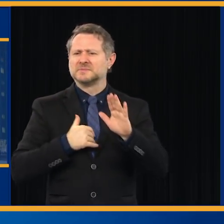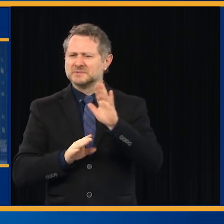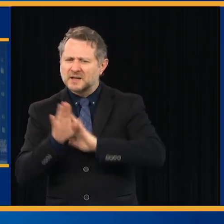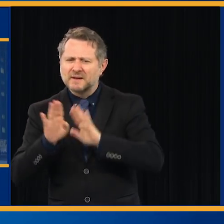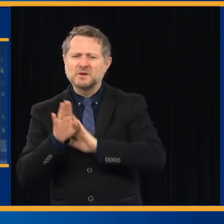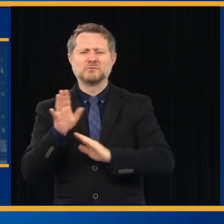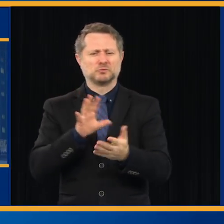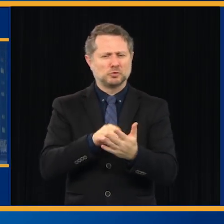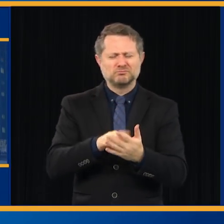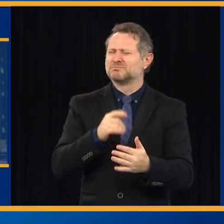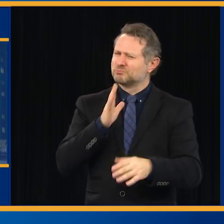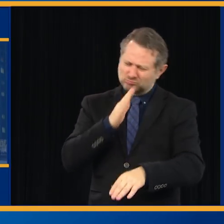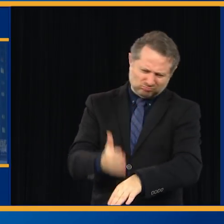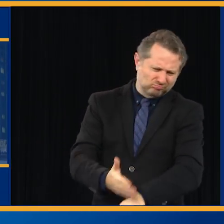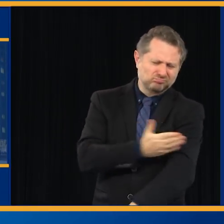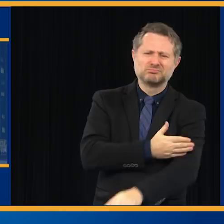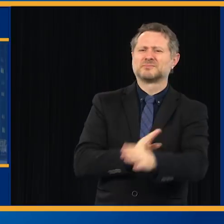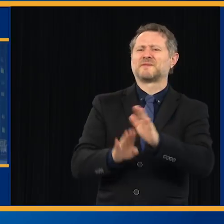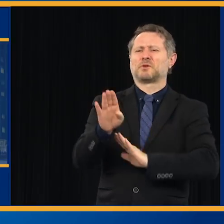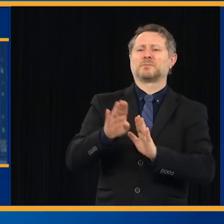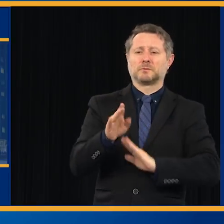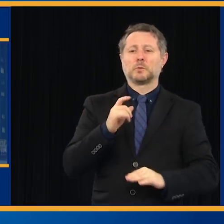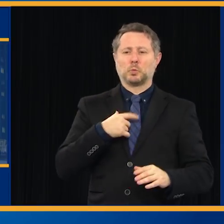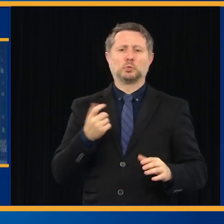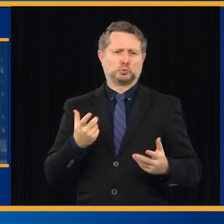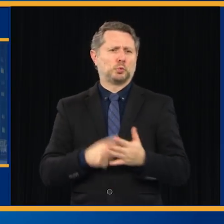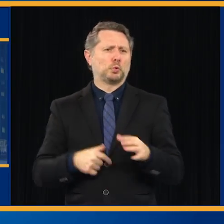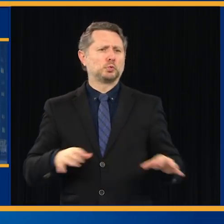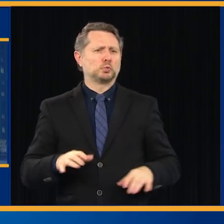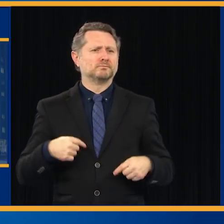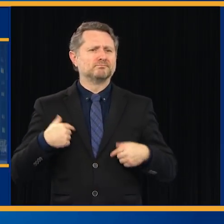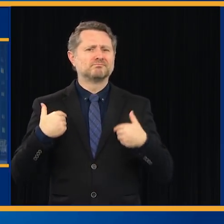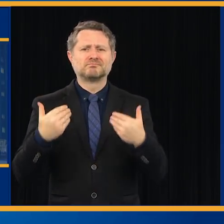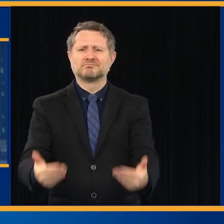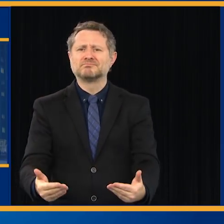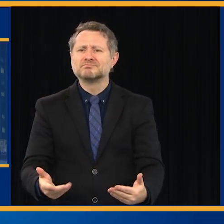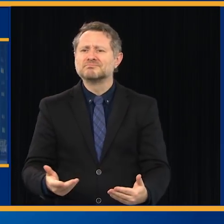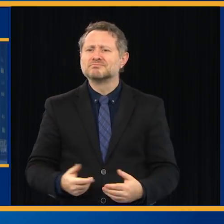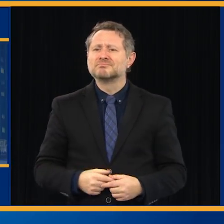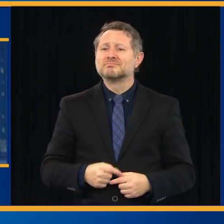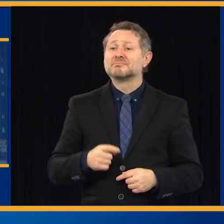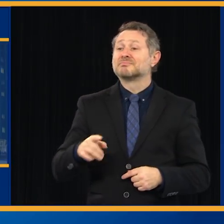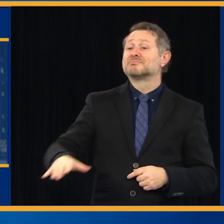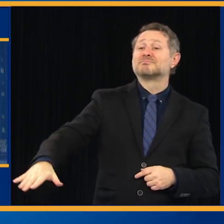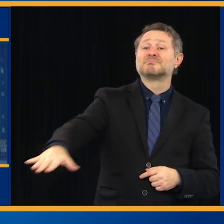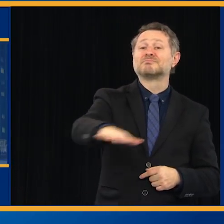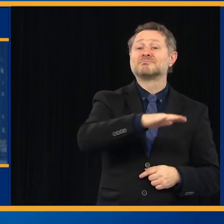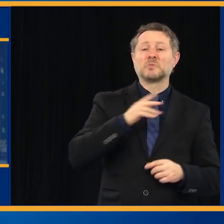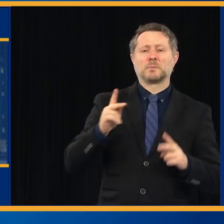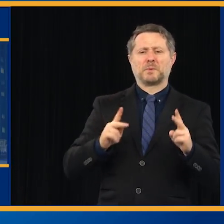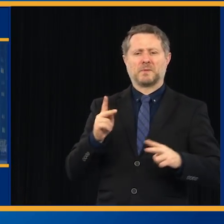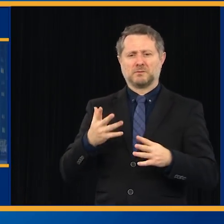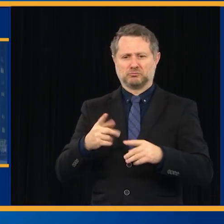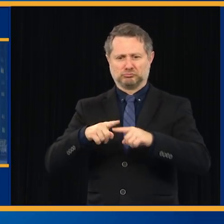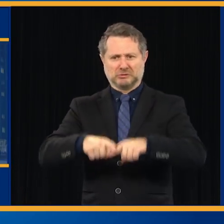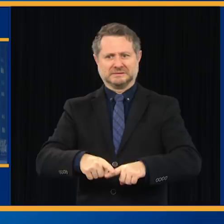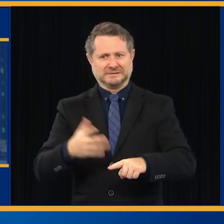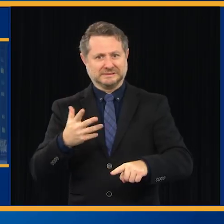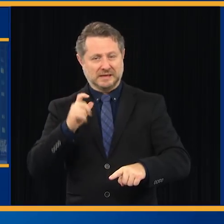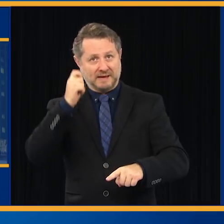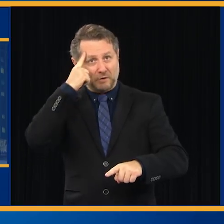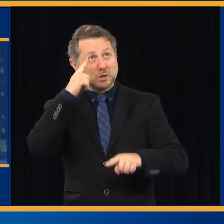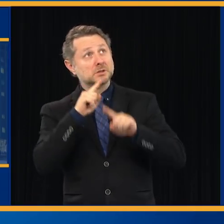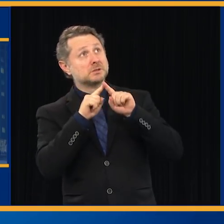today. Because people expect more from government than ever before. I believe this has